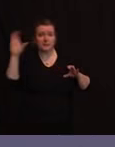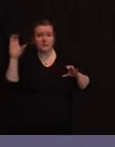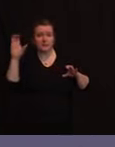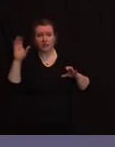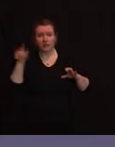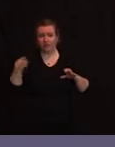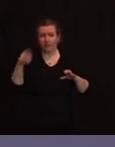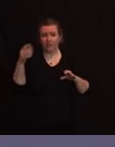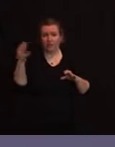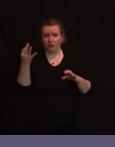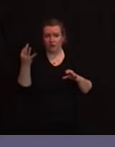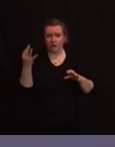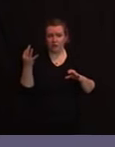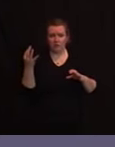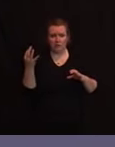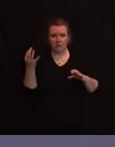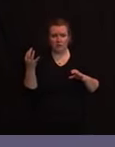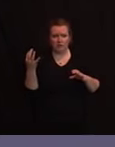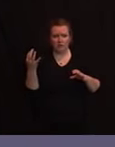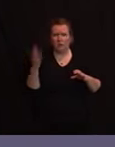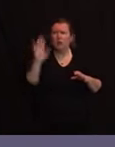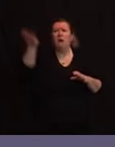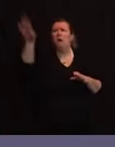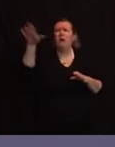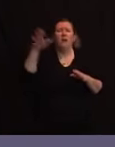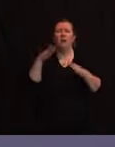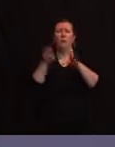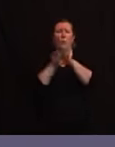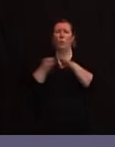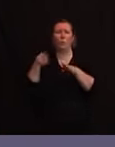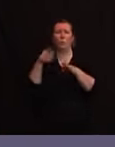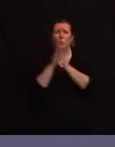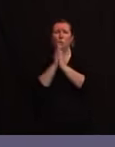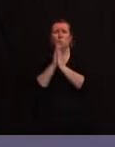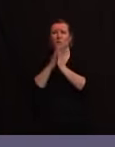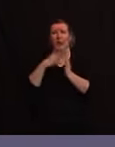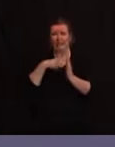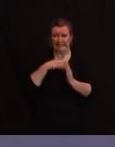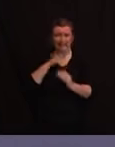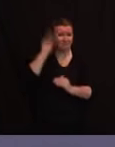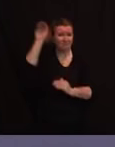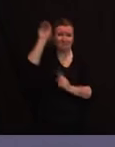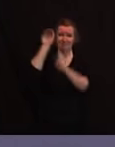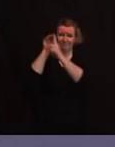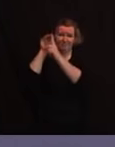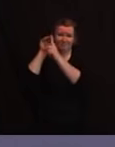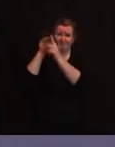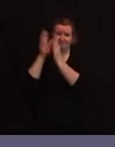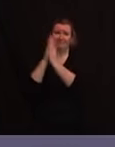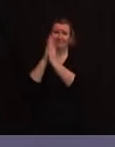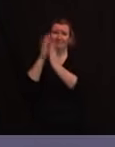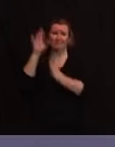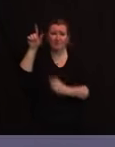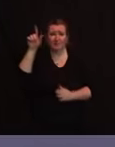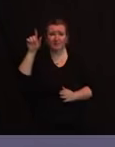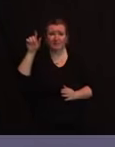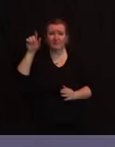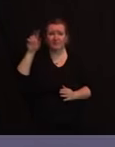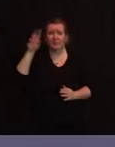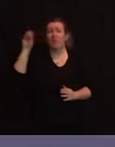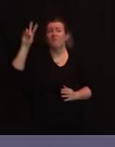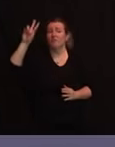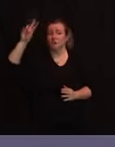And we collectively appealed to FEMA, and I personally appealed to Pete Gaynor, who runs it, and Vice President Pence, and I'm happy to